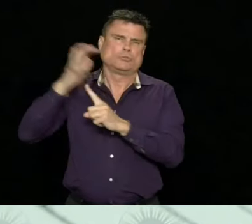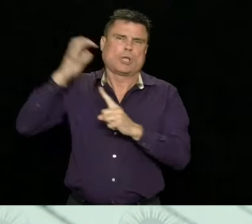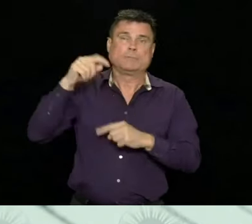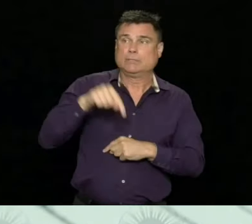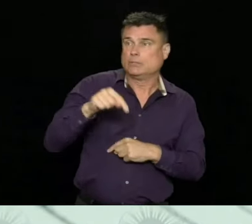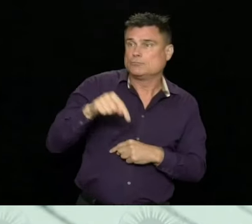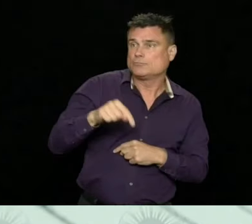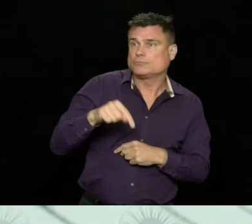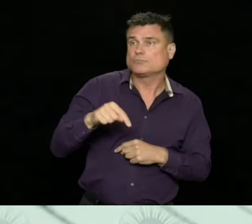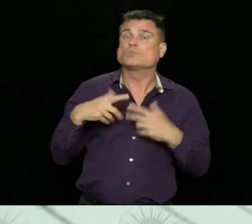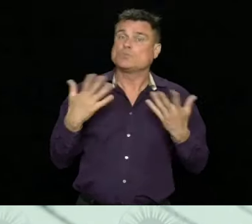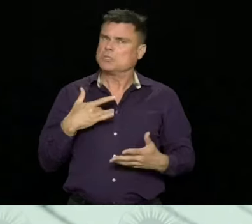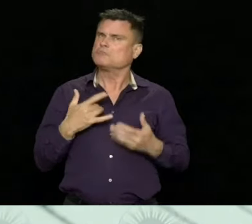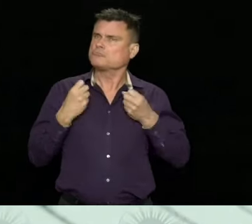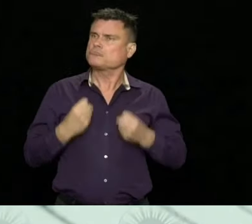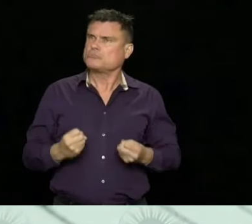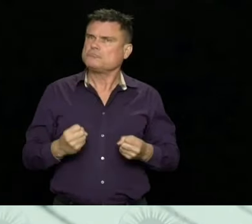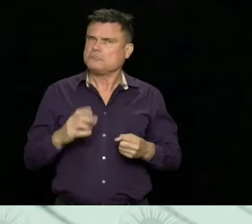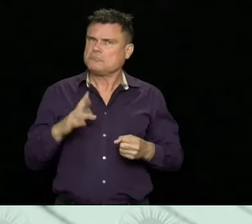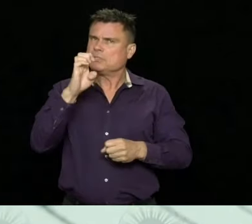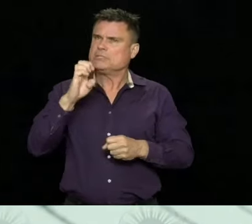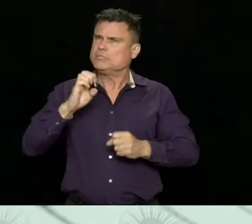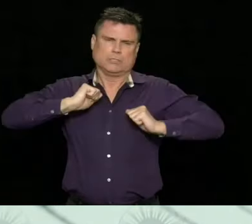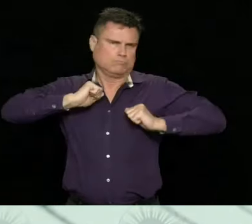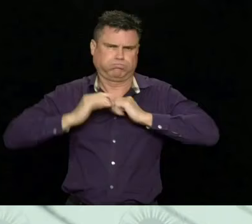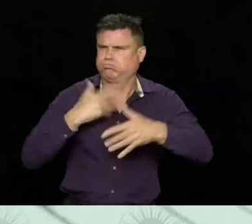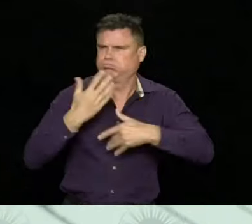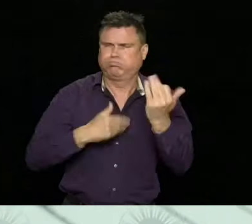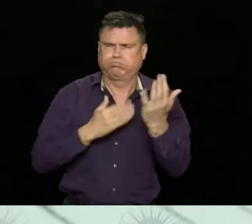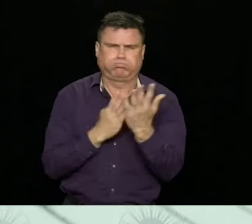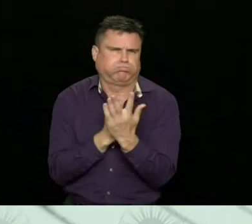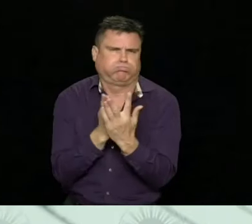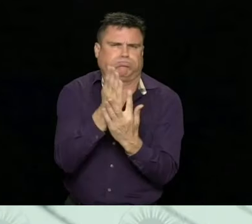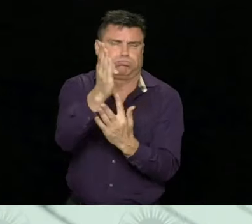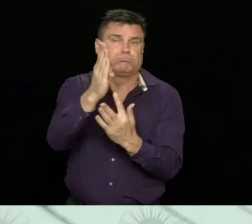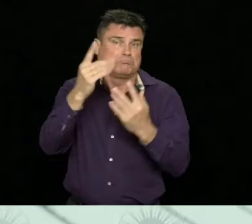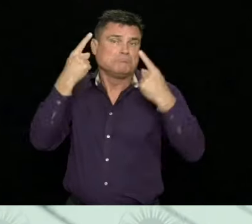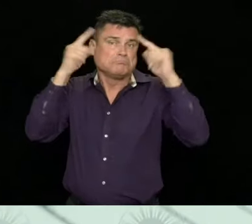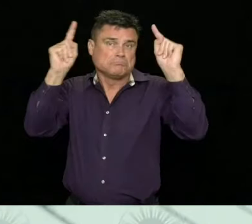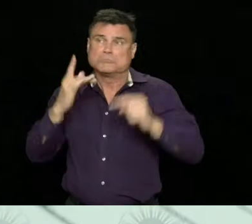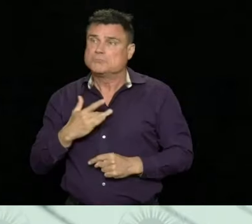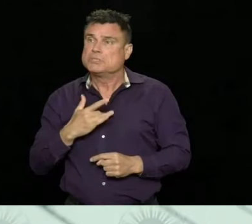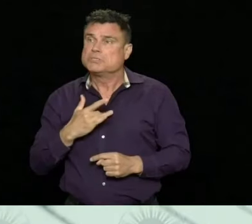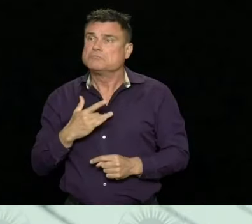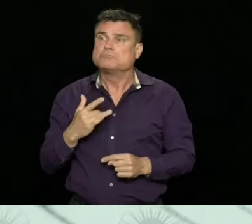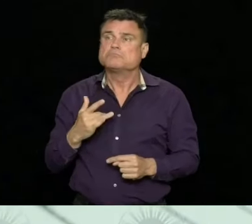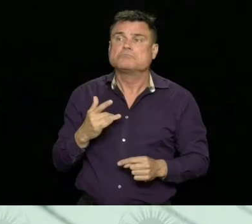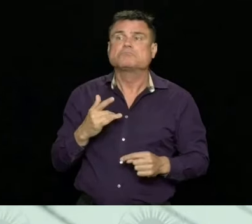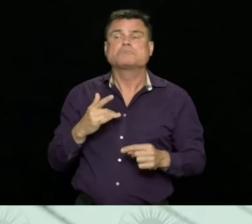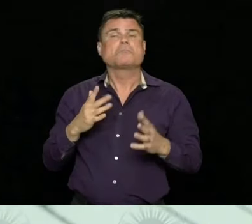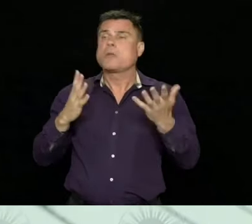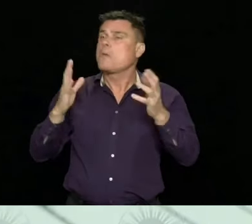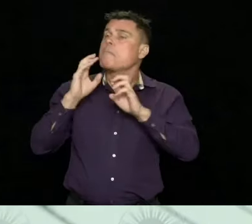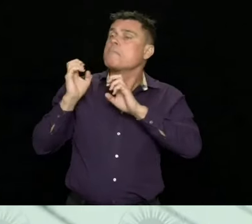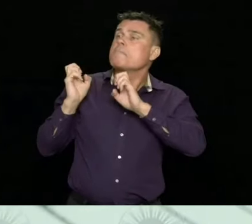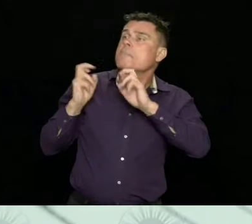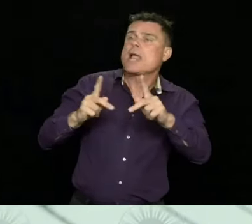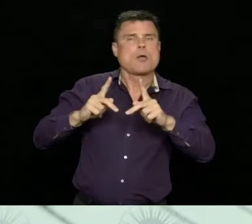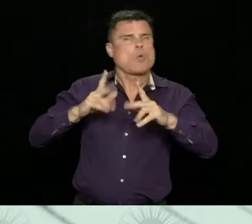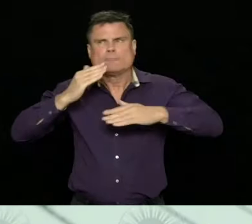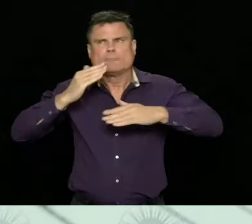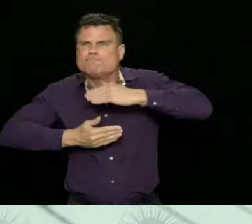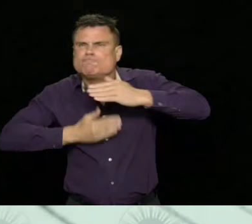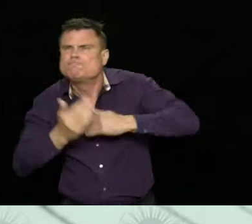will return and revive. Our jobs and businesses will reappear and reinvest in British